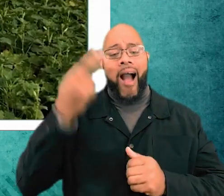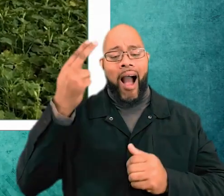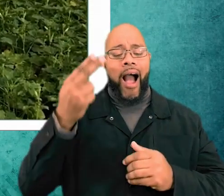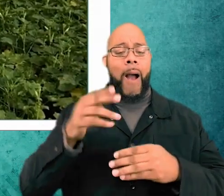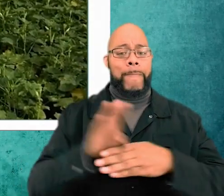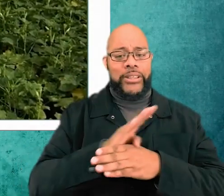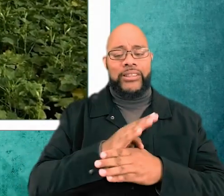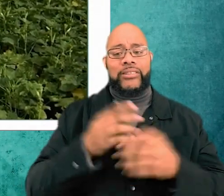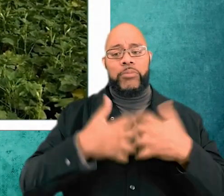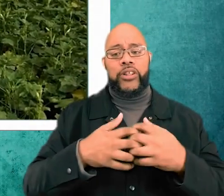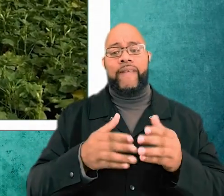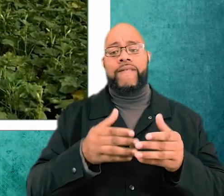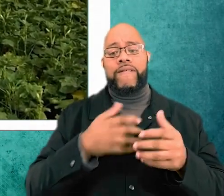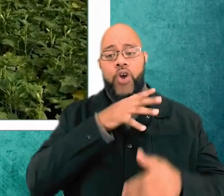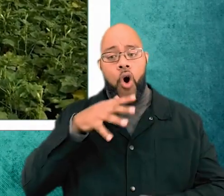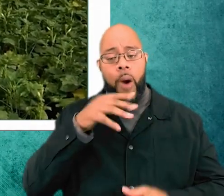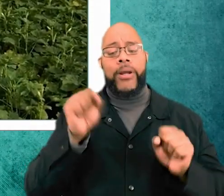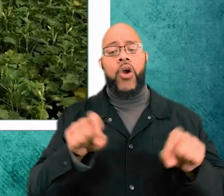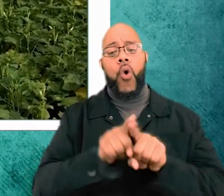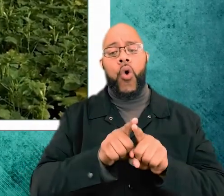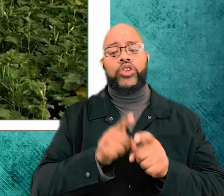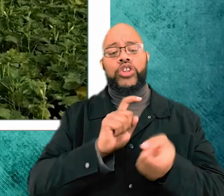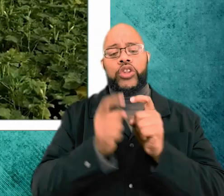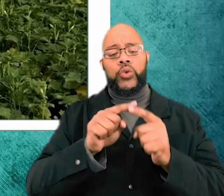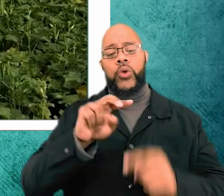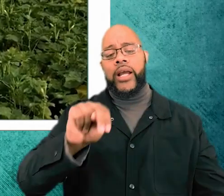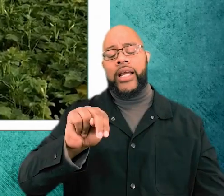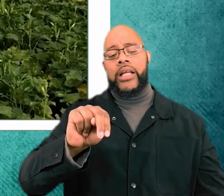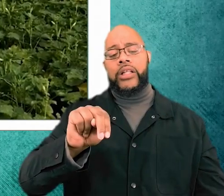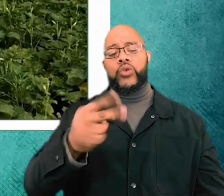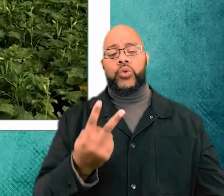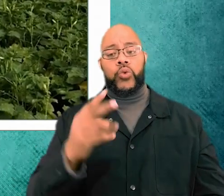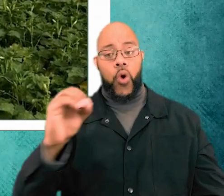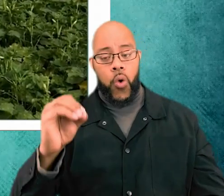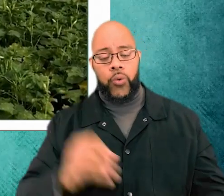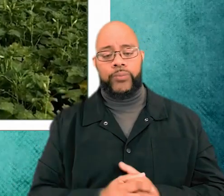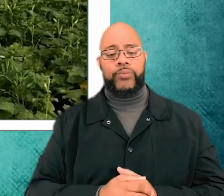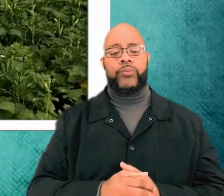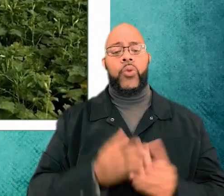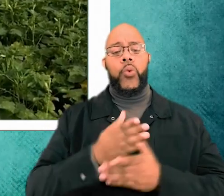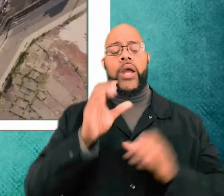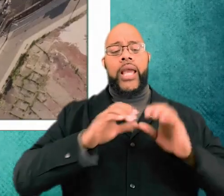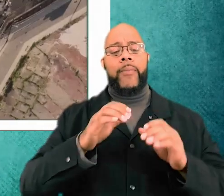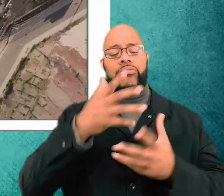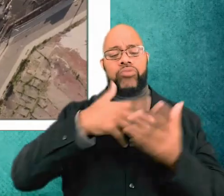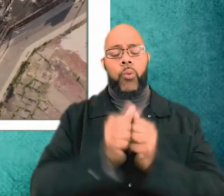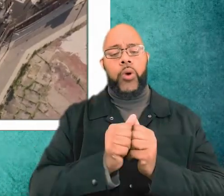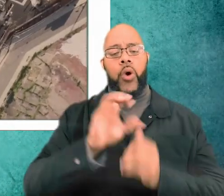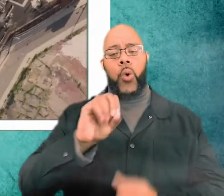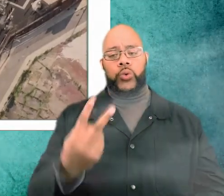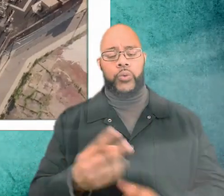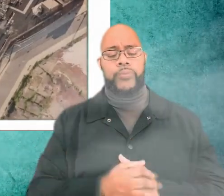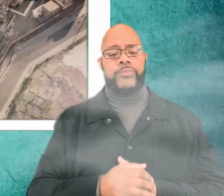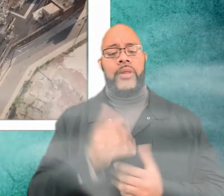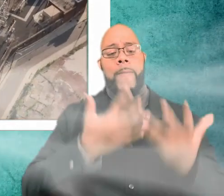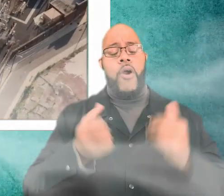intensive farming. Ammonia can also be transformed into nitrous oxide, N2O, by chemical interactions with oxygen. The